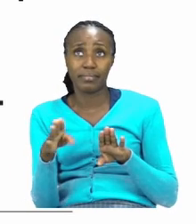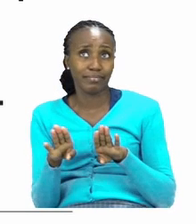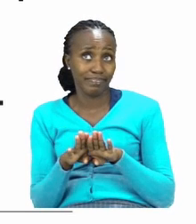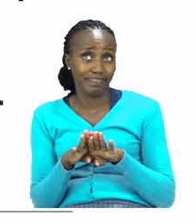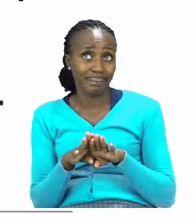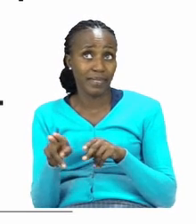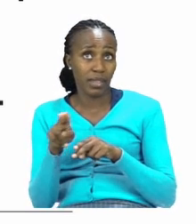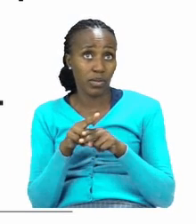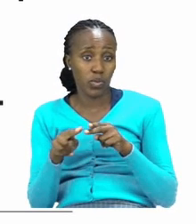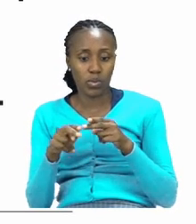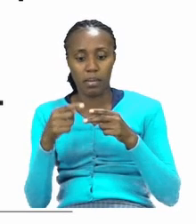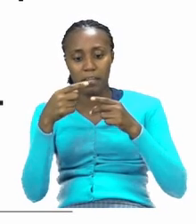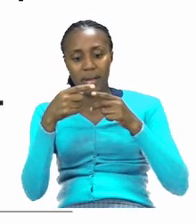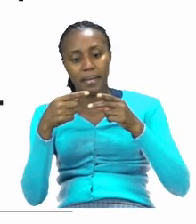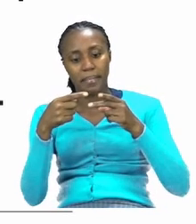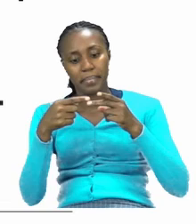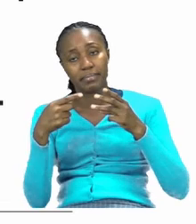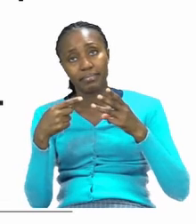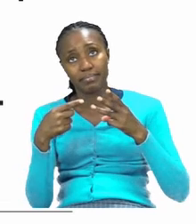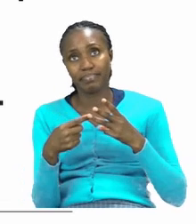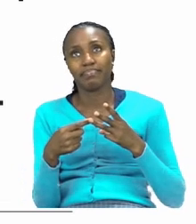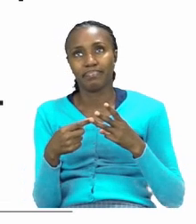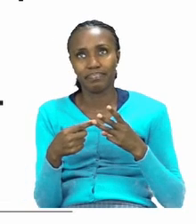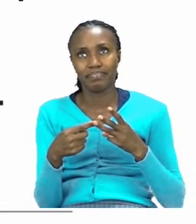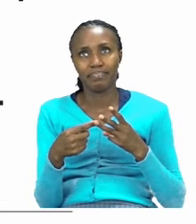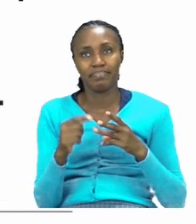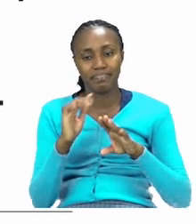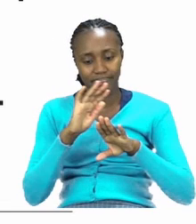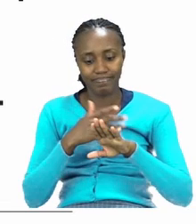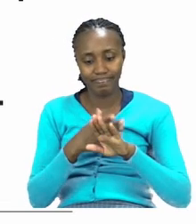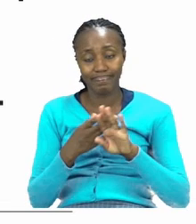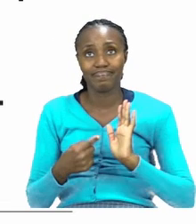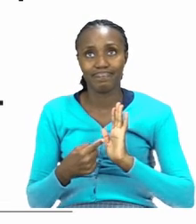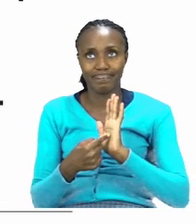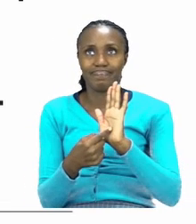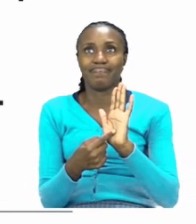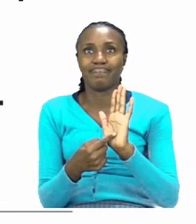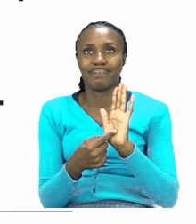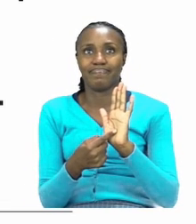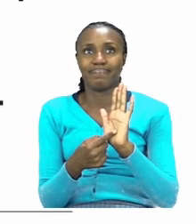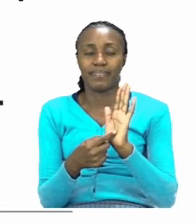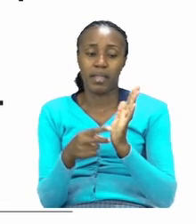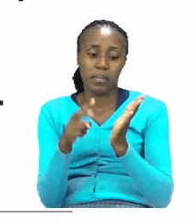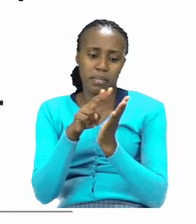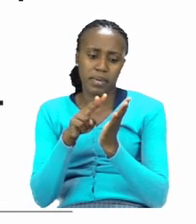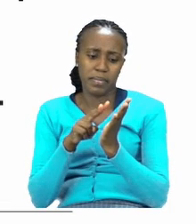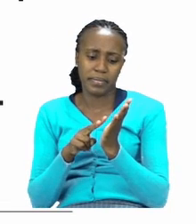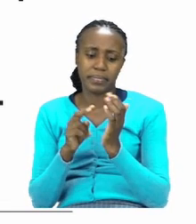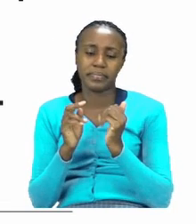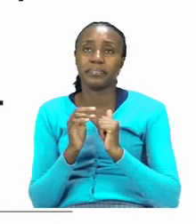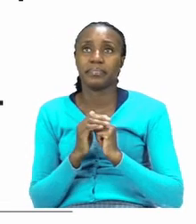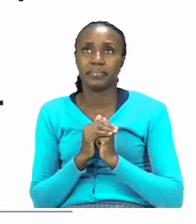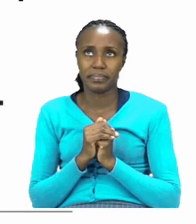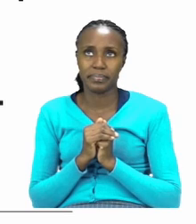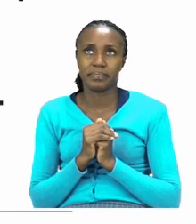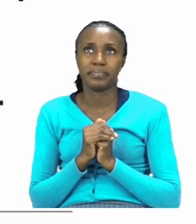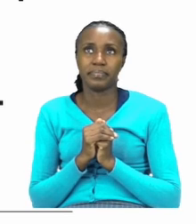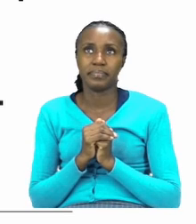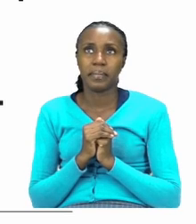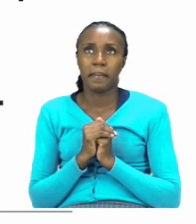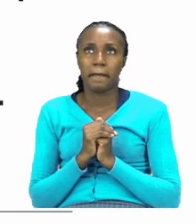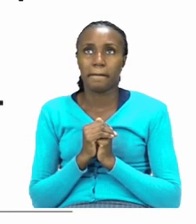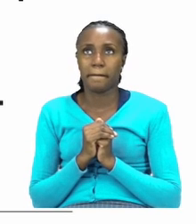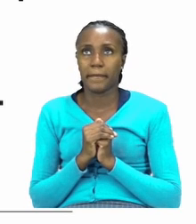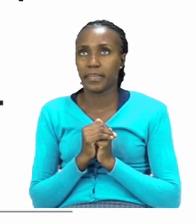the sight words. So let's do the first part about reading the sight words and then reading